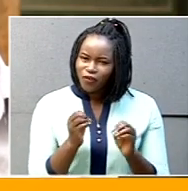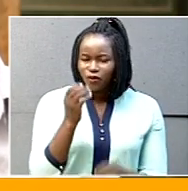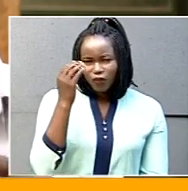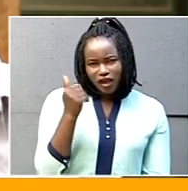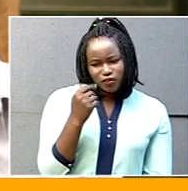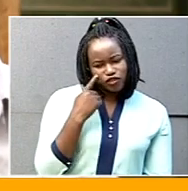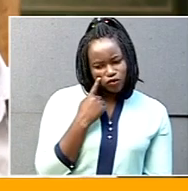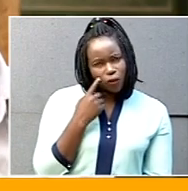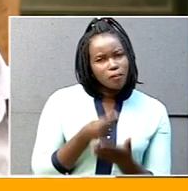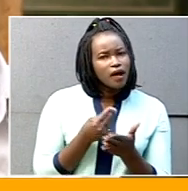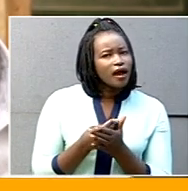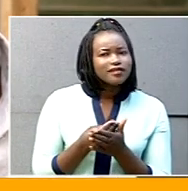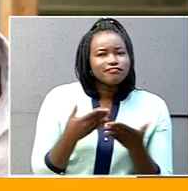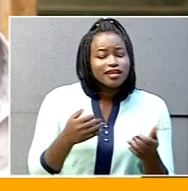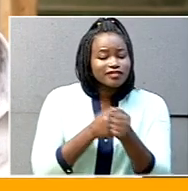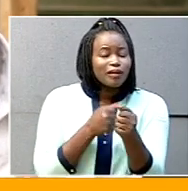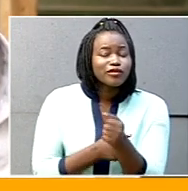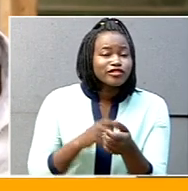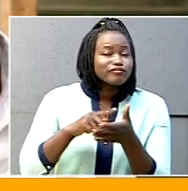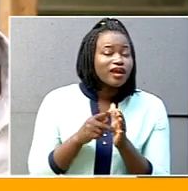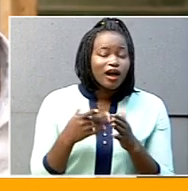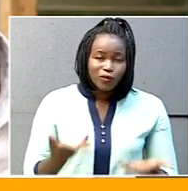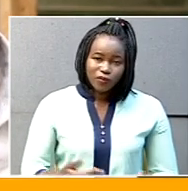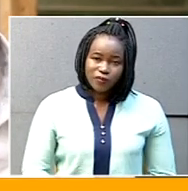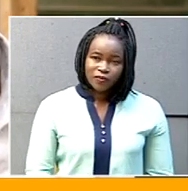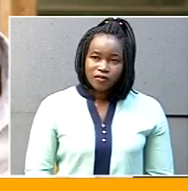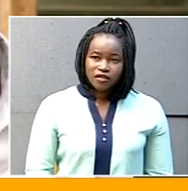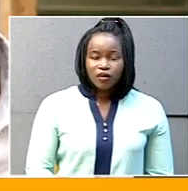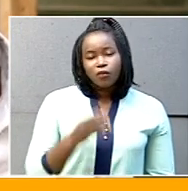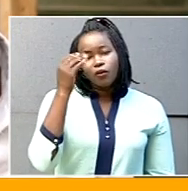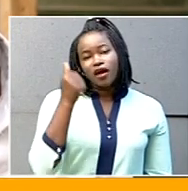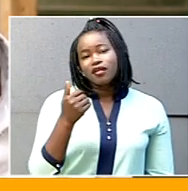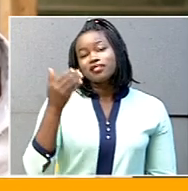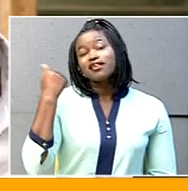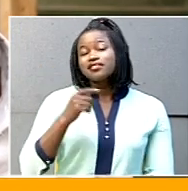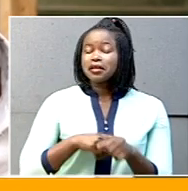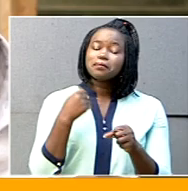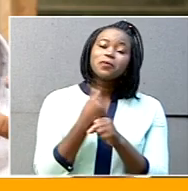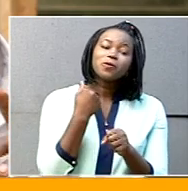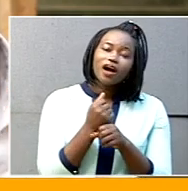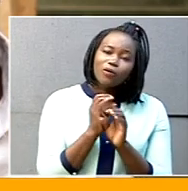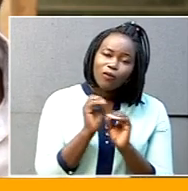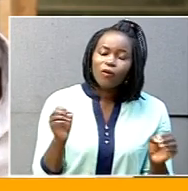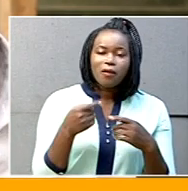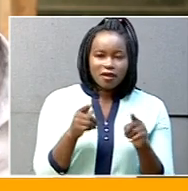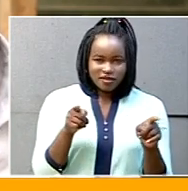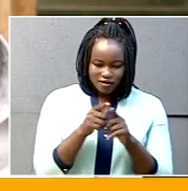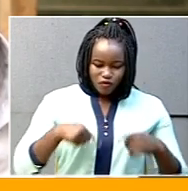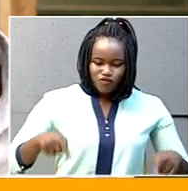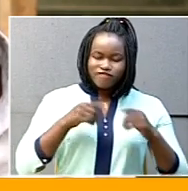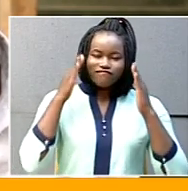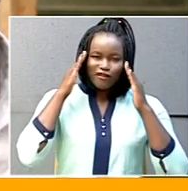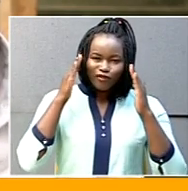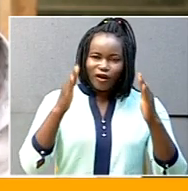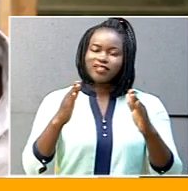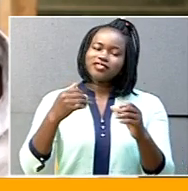would be flowing in because we were not working by that time, but we had to get focused and do the